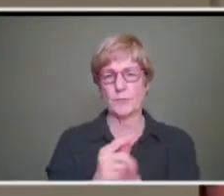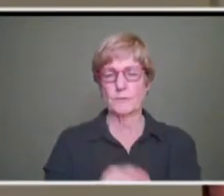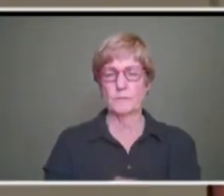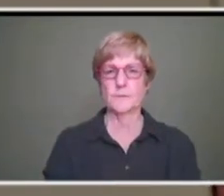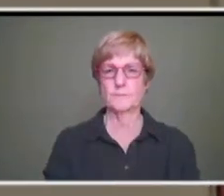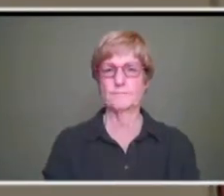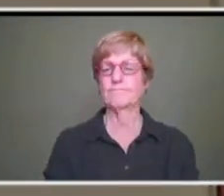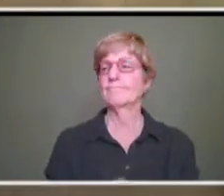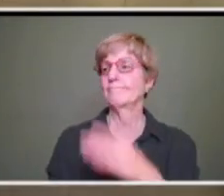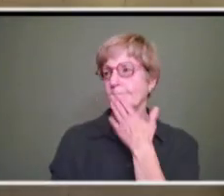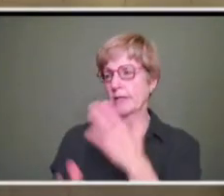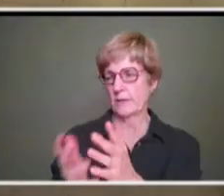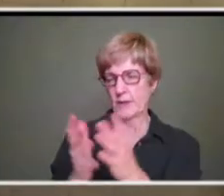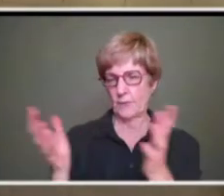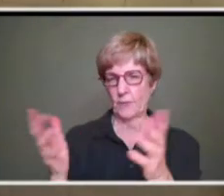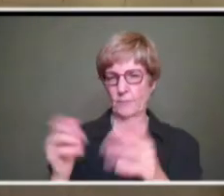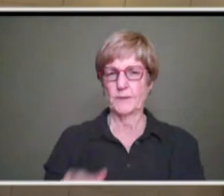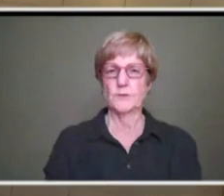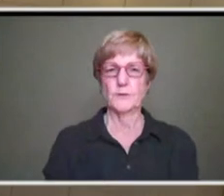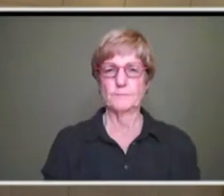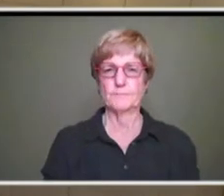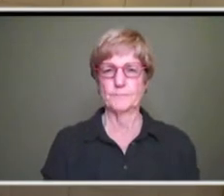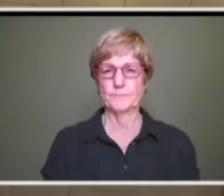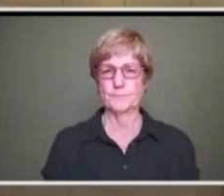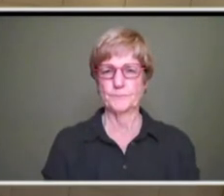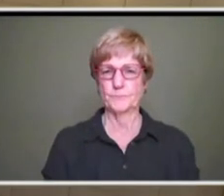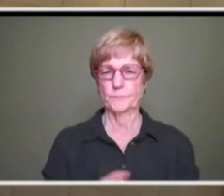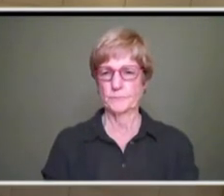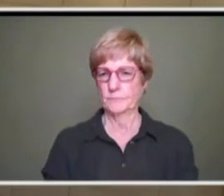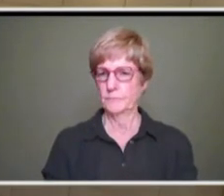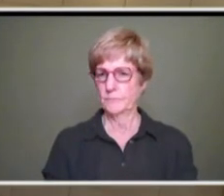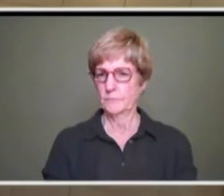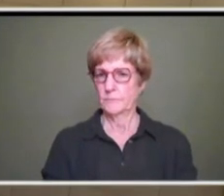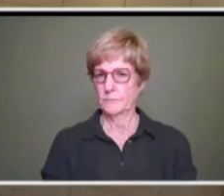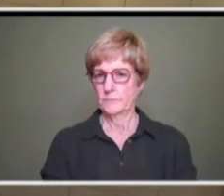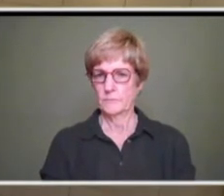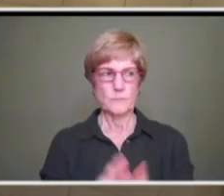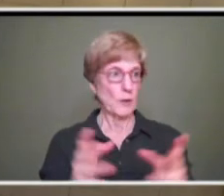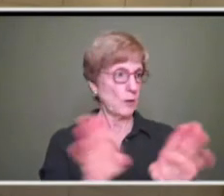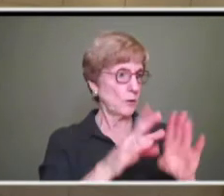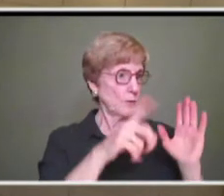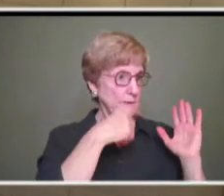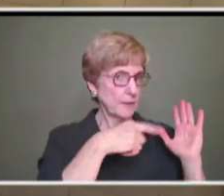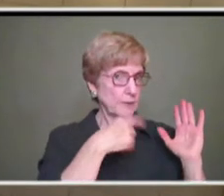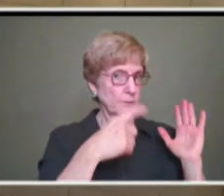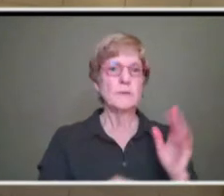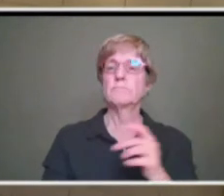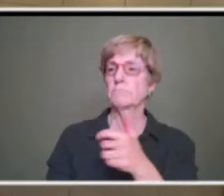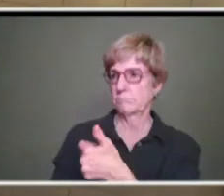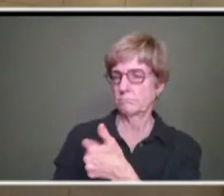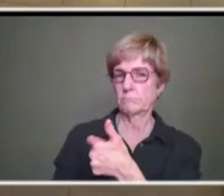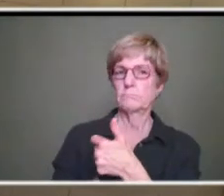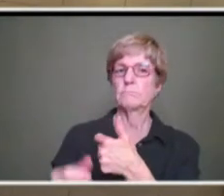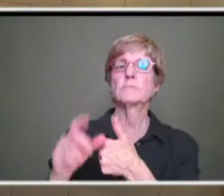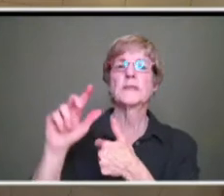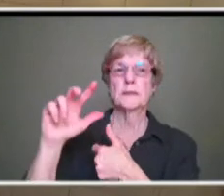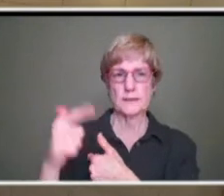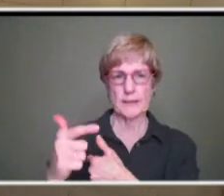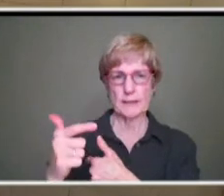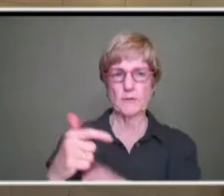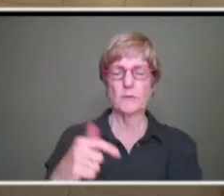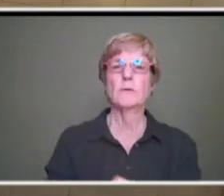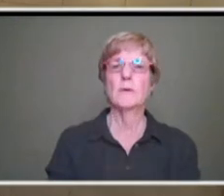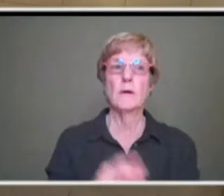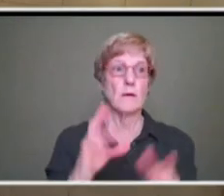thank you very much Washington close the public hearing second uh comments on the motion